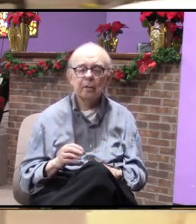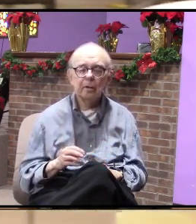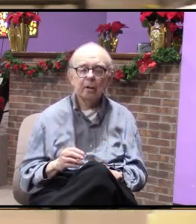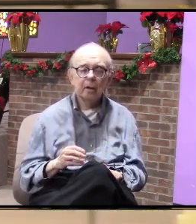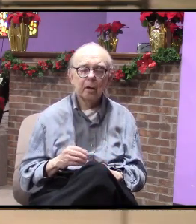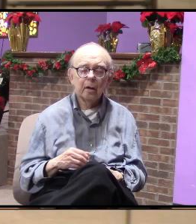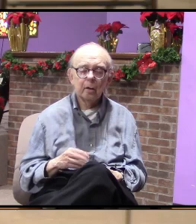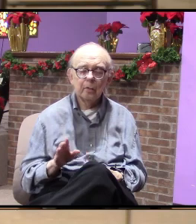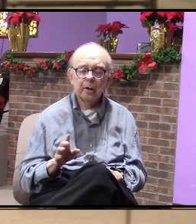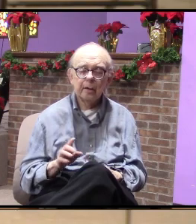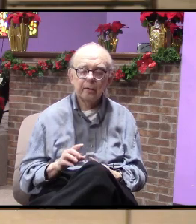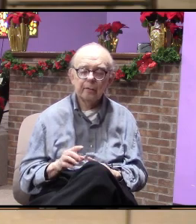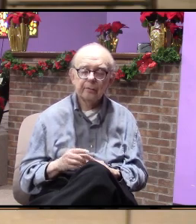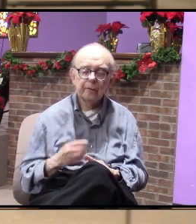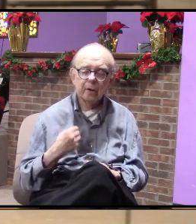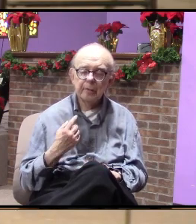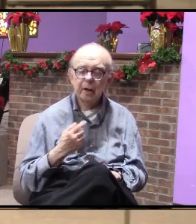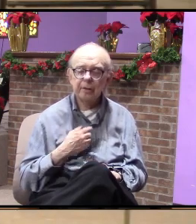from us,